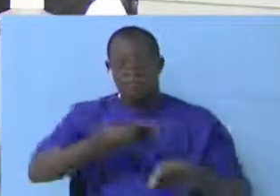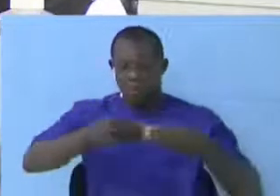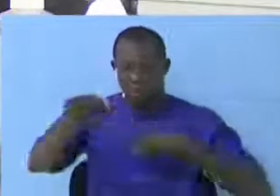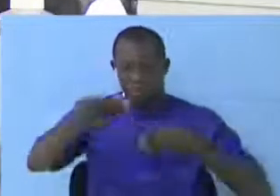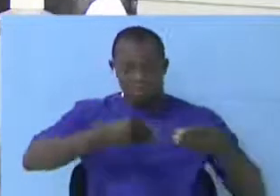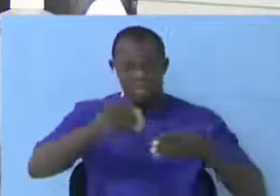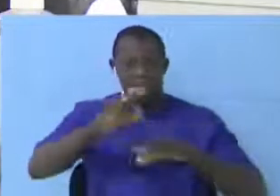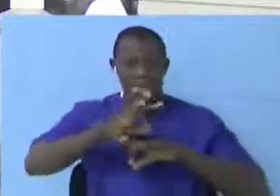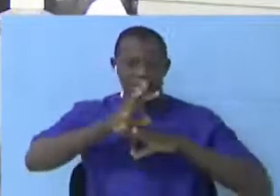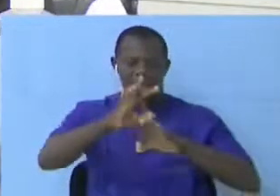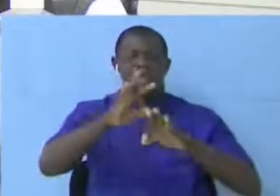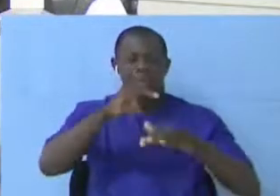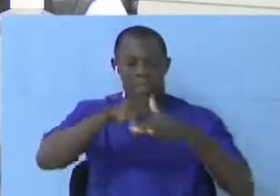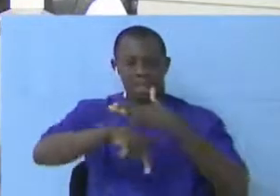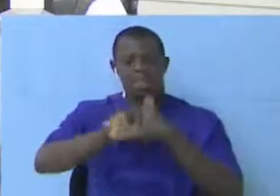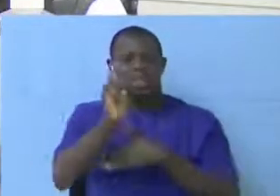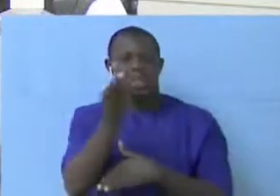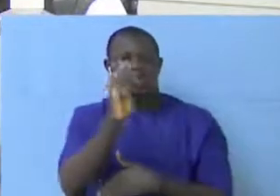is that a